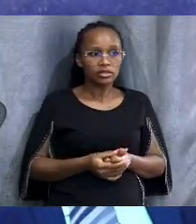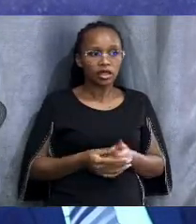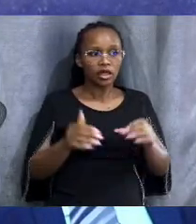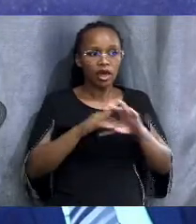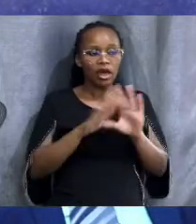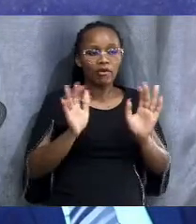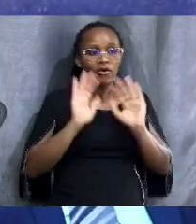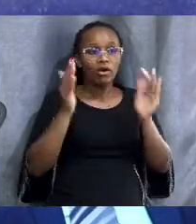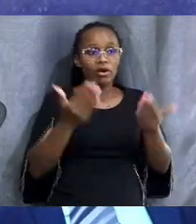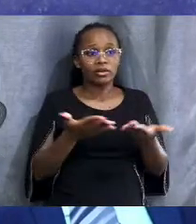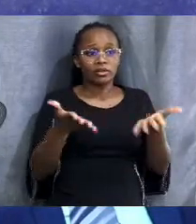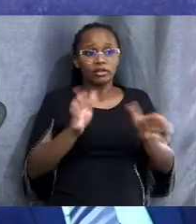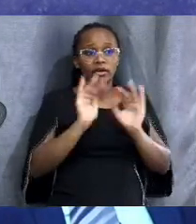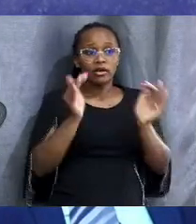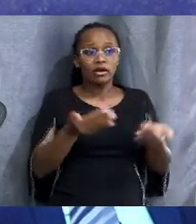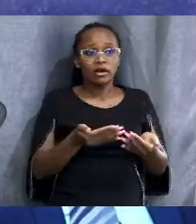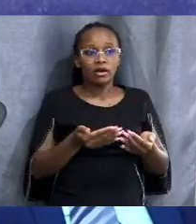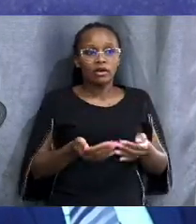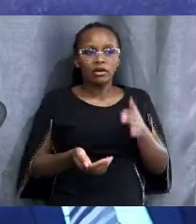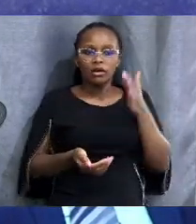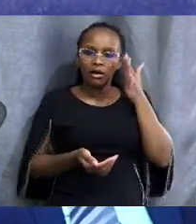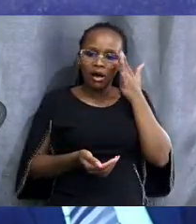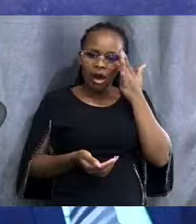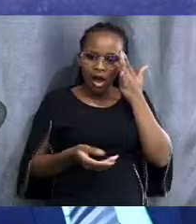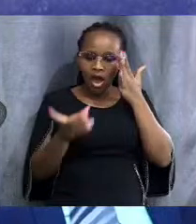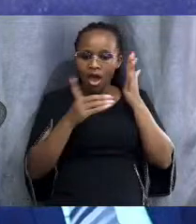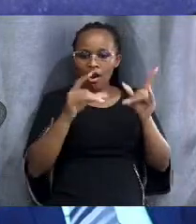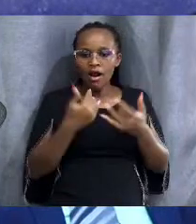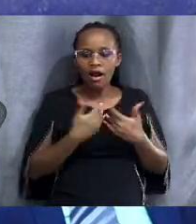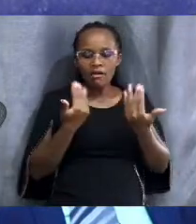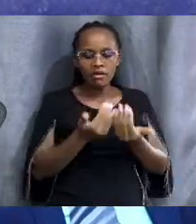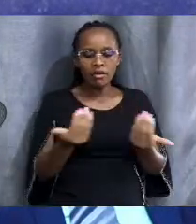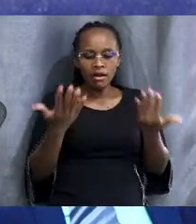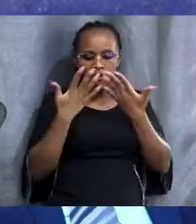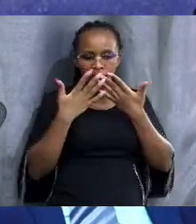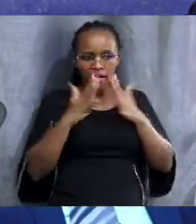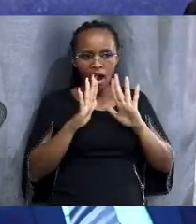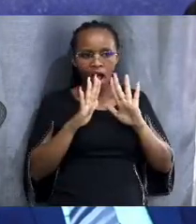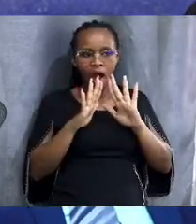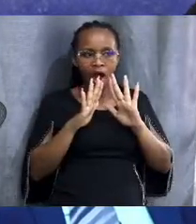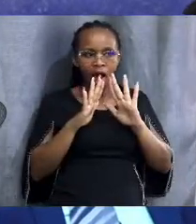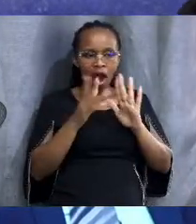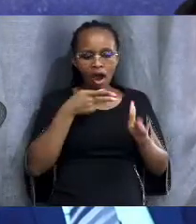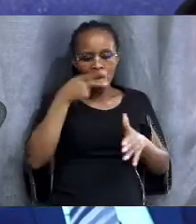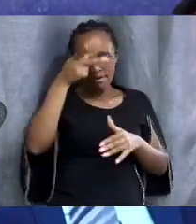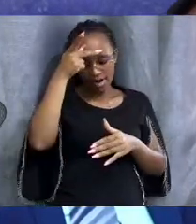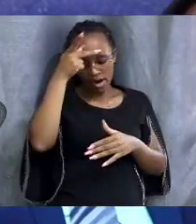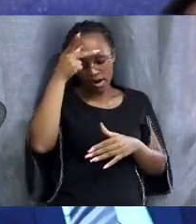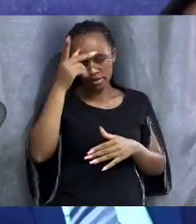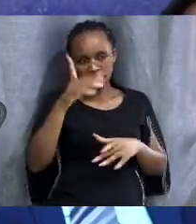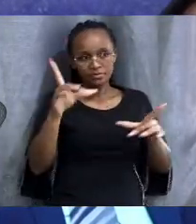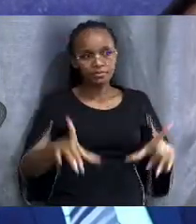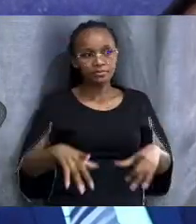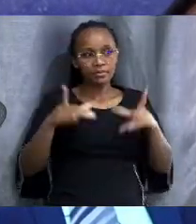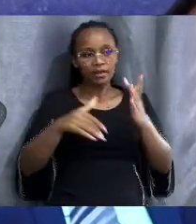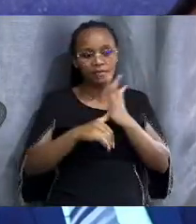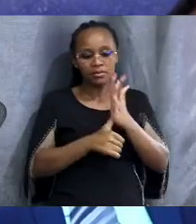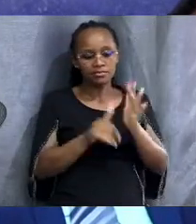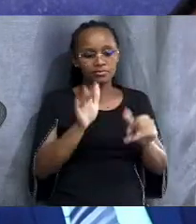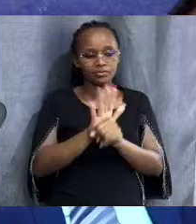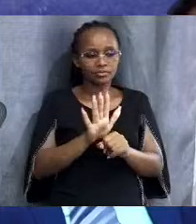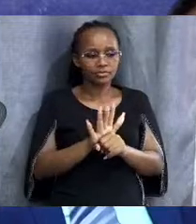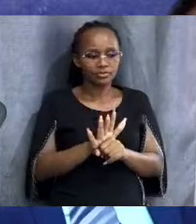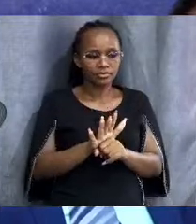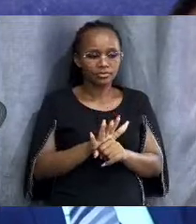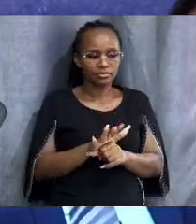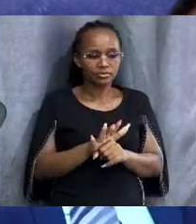In the world, this world, if we don't have these children, parents, life can be very difficult, isn't